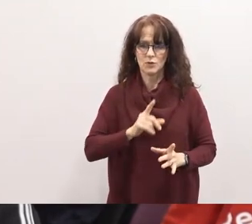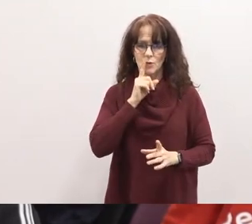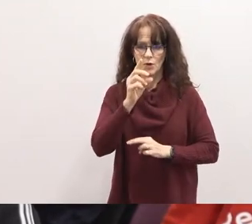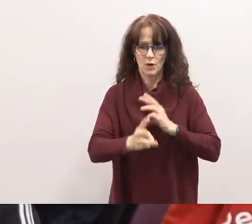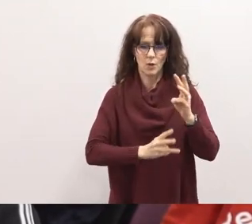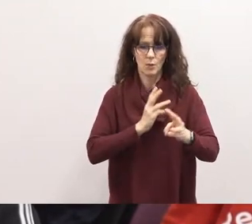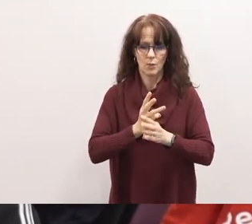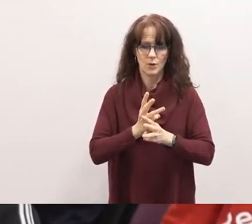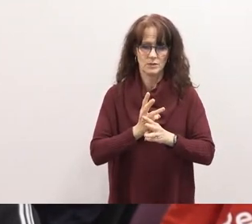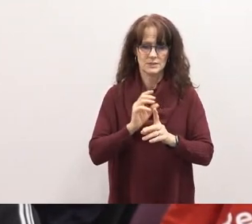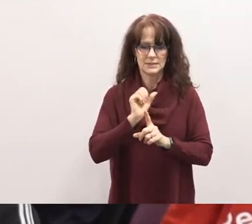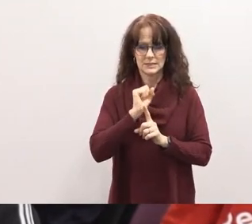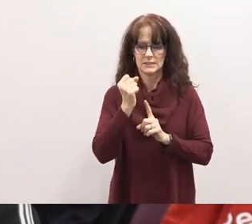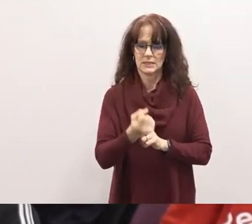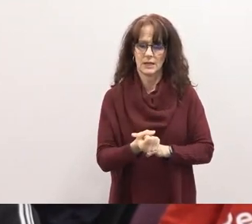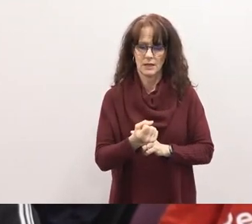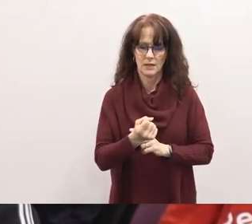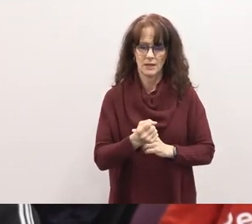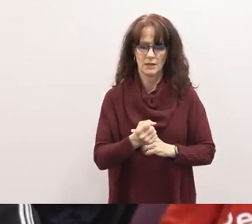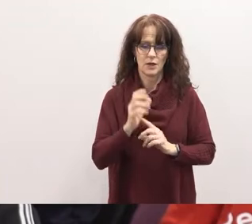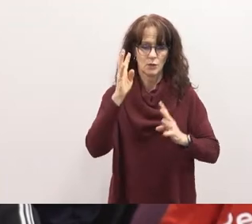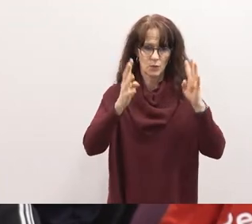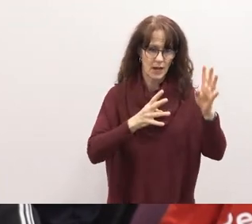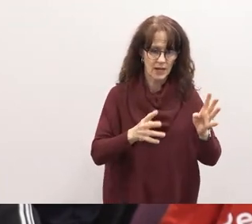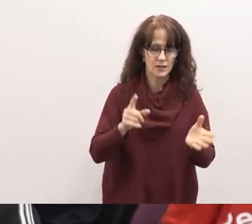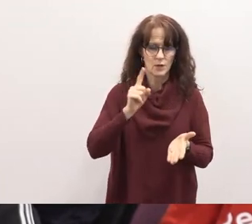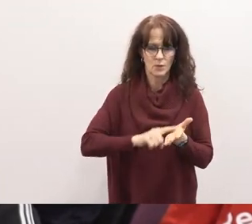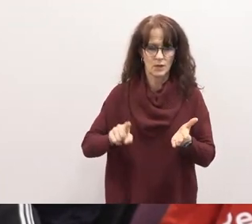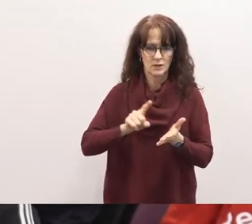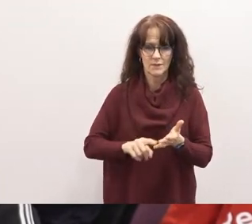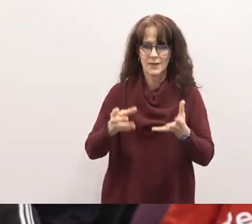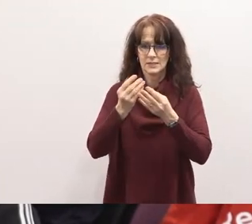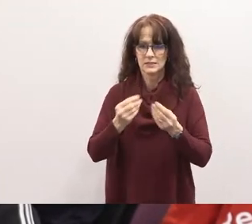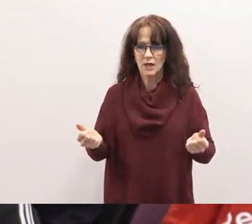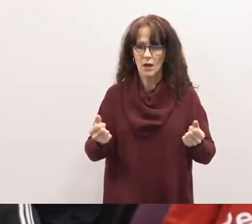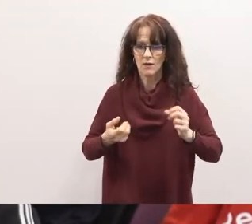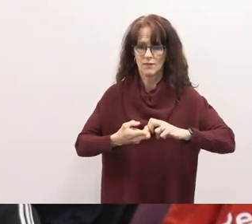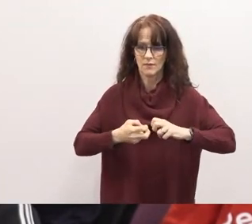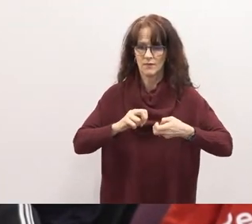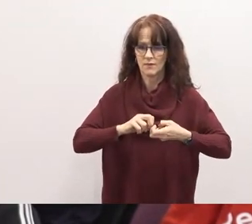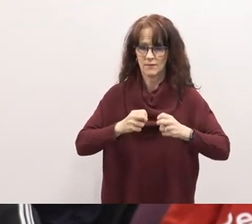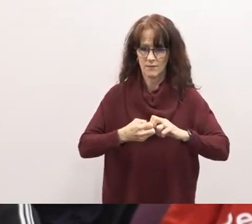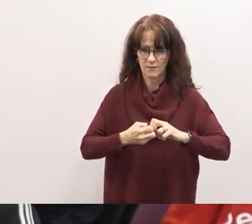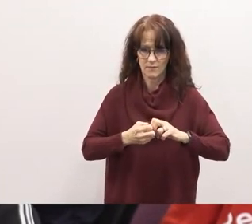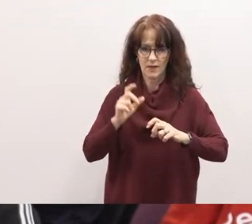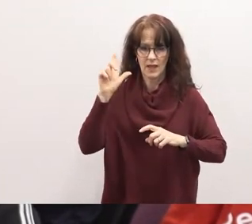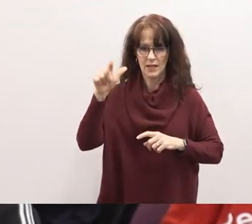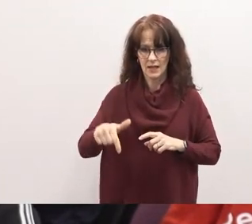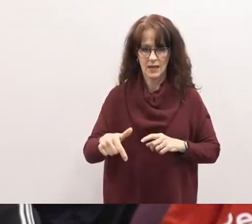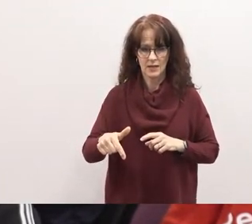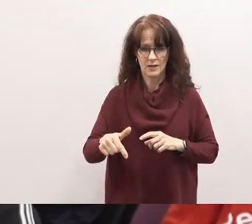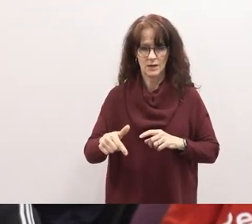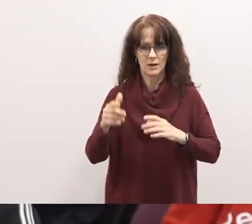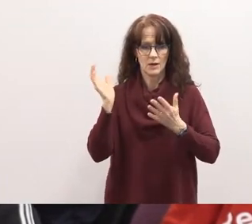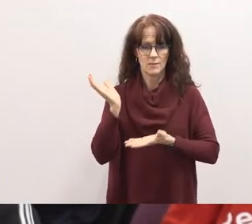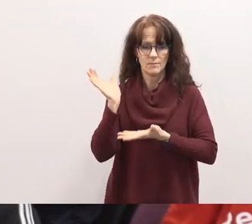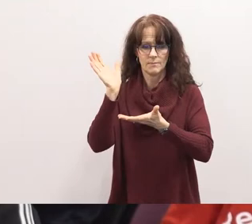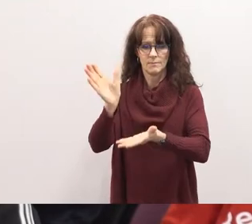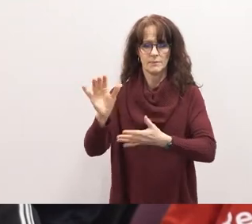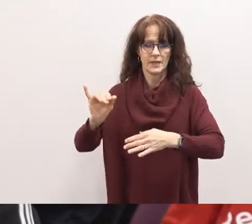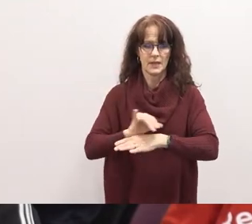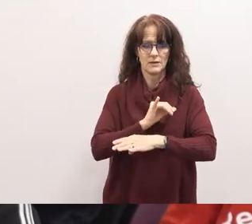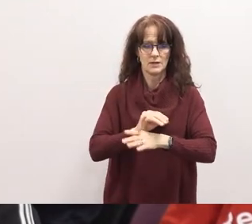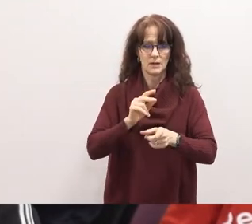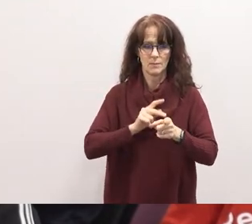create, and present a product that can solve the scenario, and they will later present this product to industry